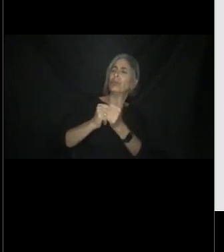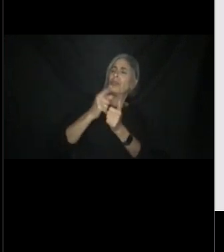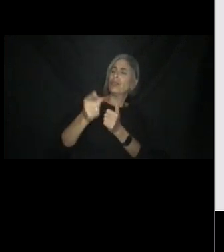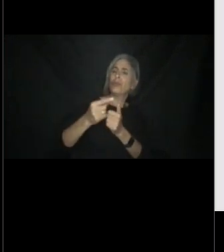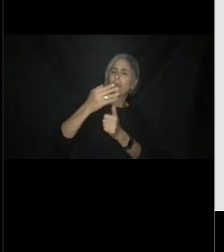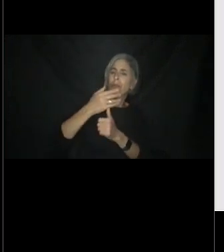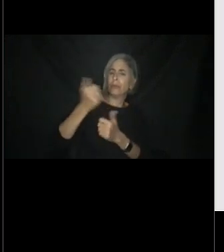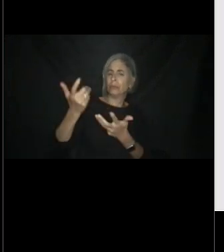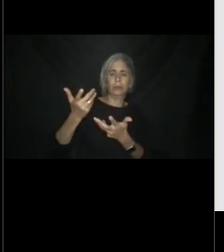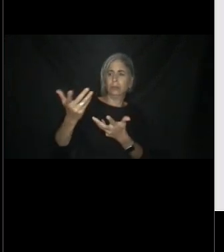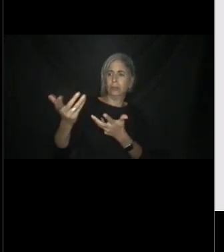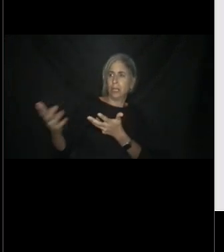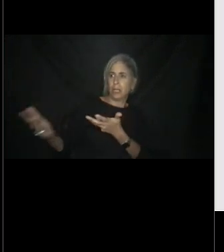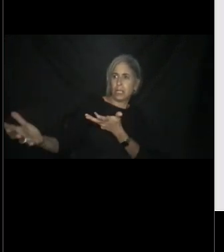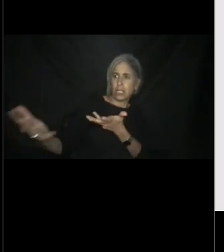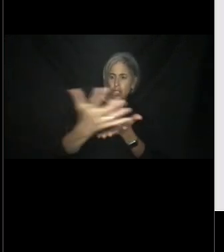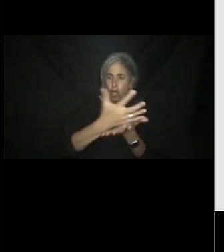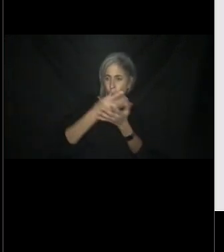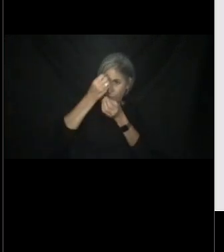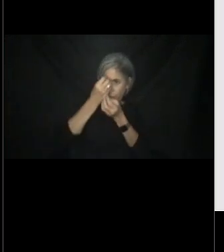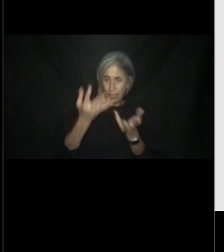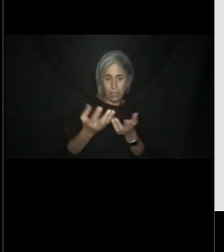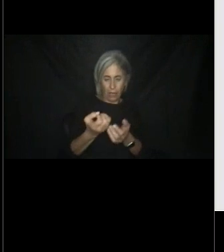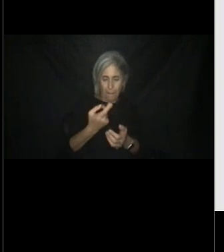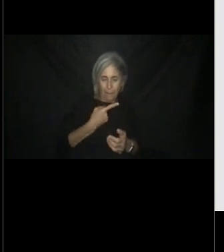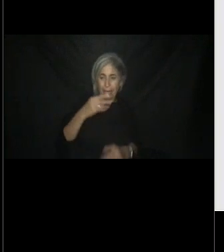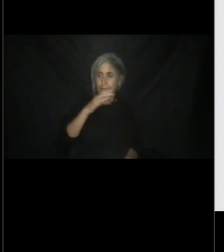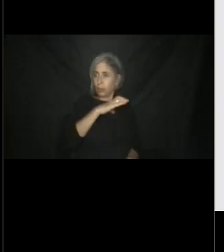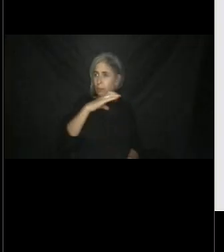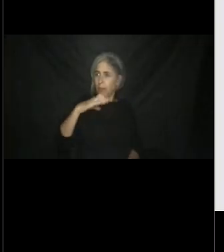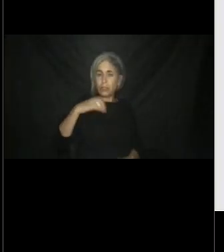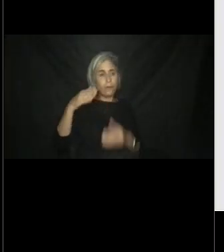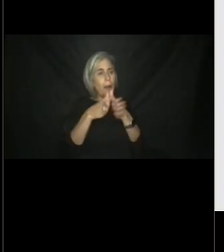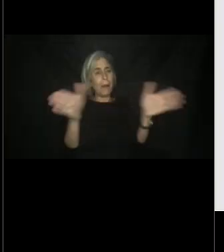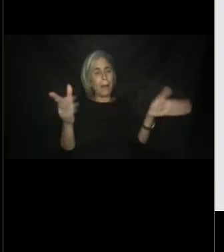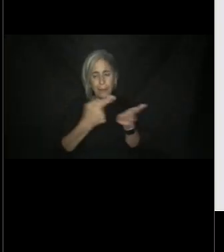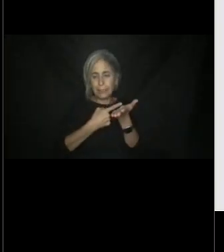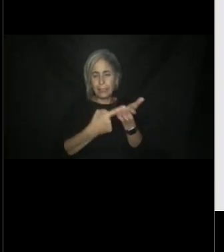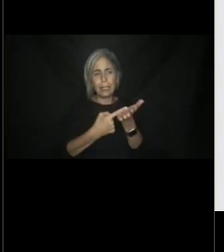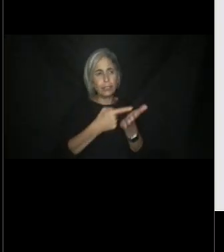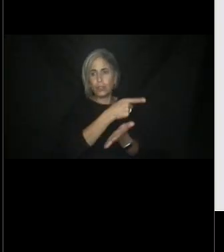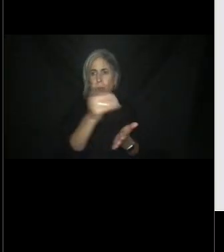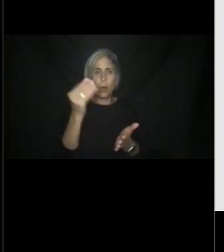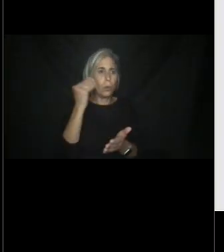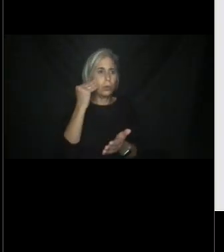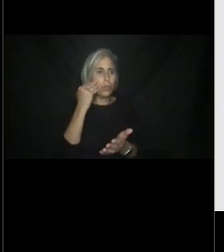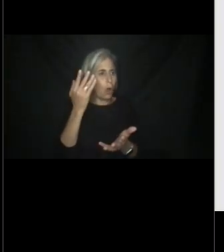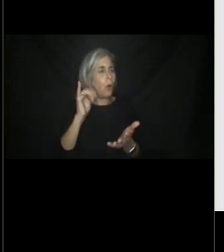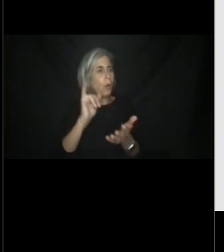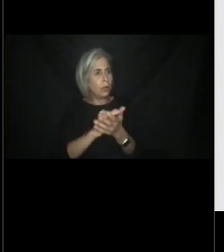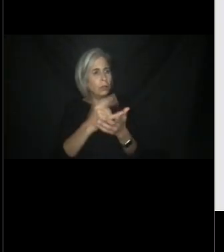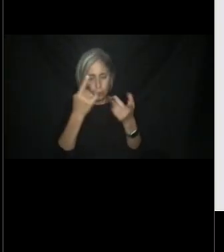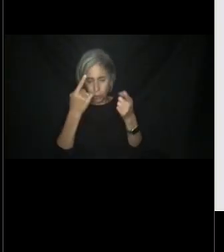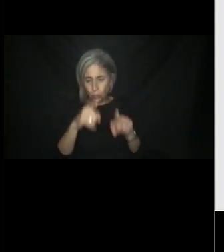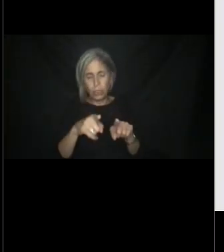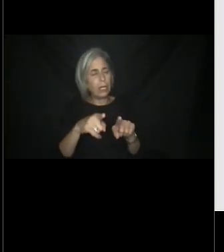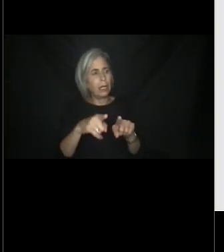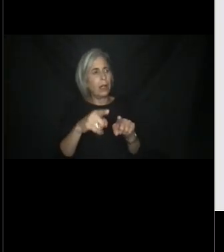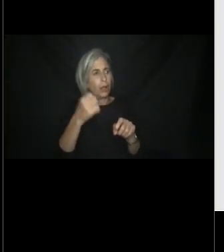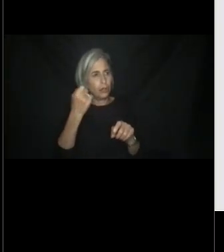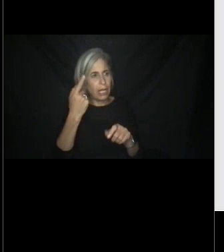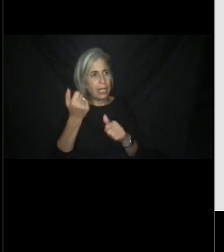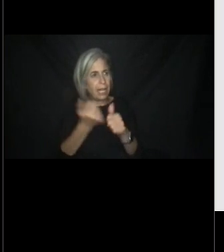vessel of that information, and she's going to bring it back to a commission for your public discussion. And so you all will publicly vet it and come to a consensus